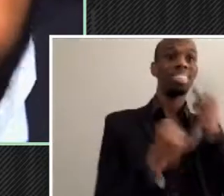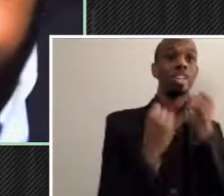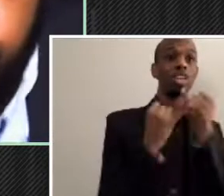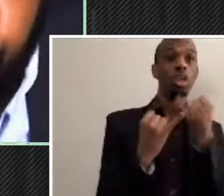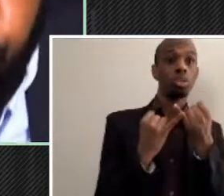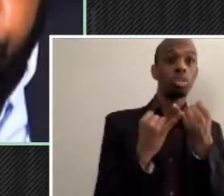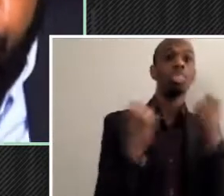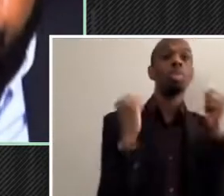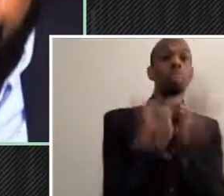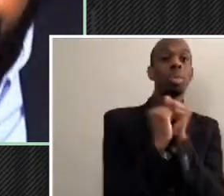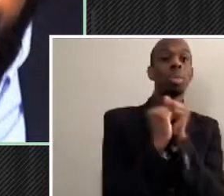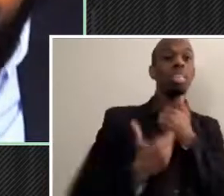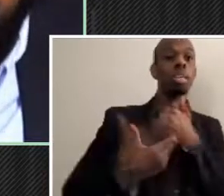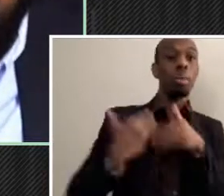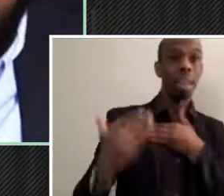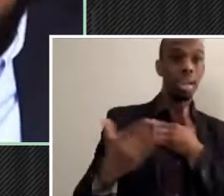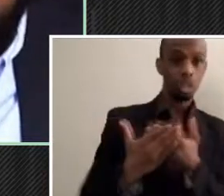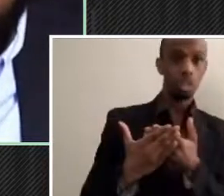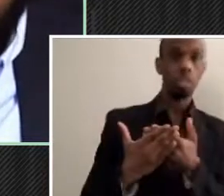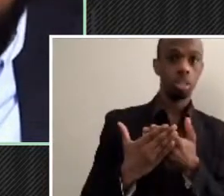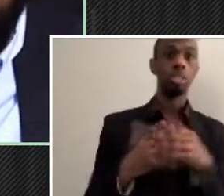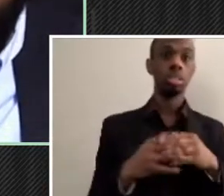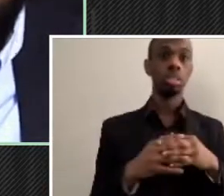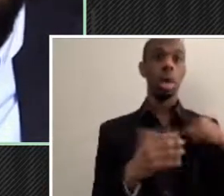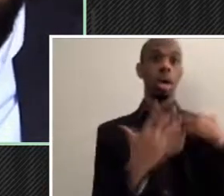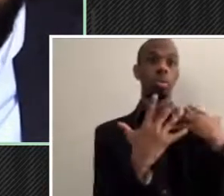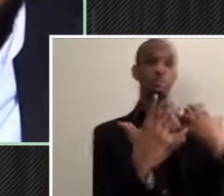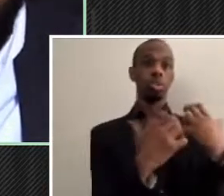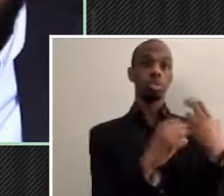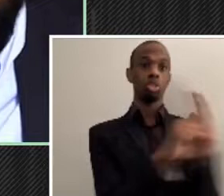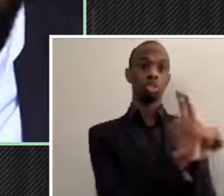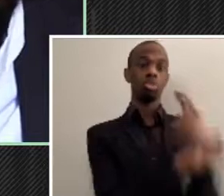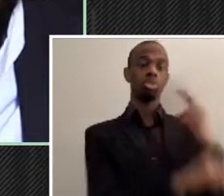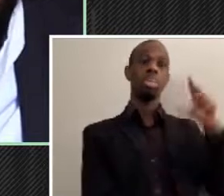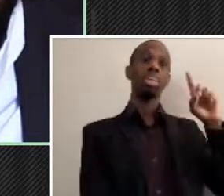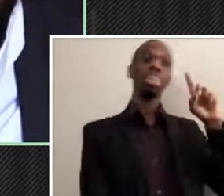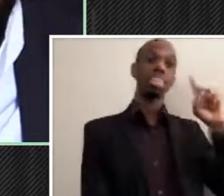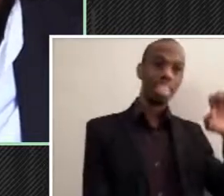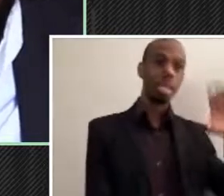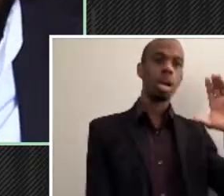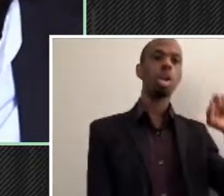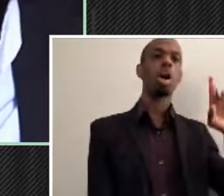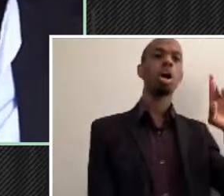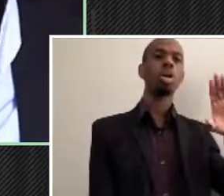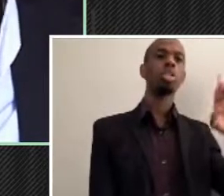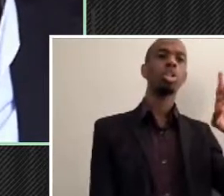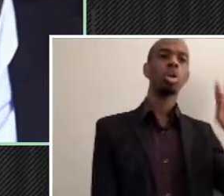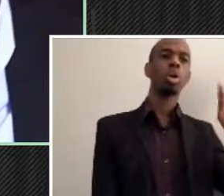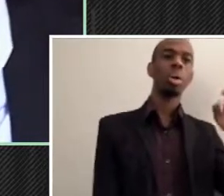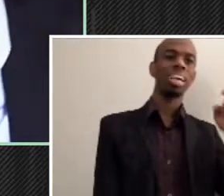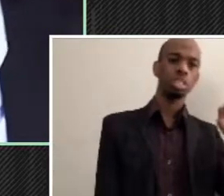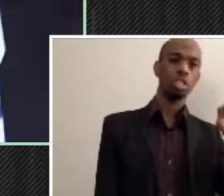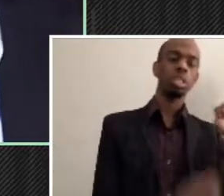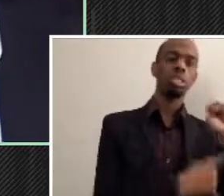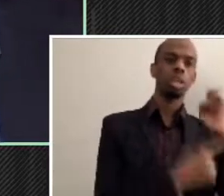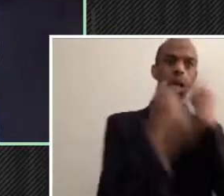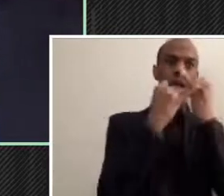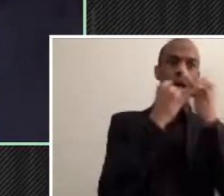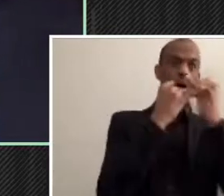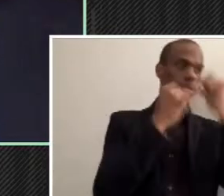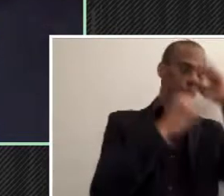I want to use decarceration as a way to fix the prison